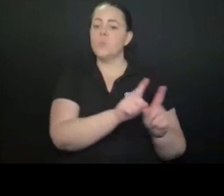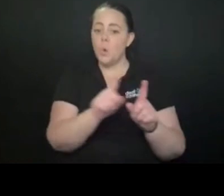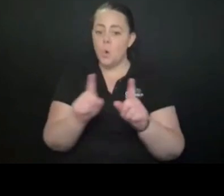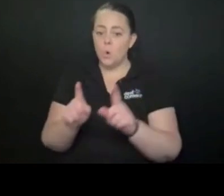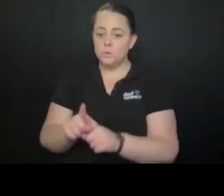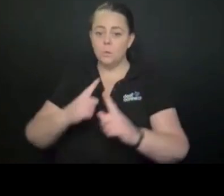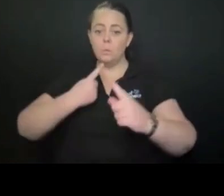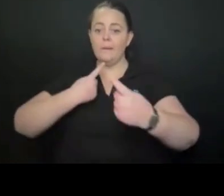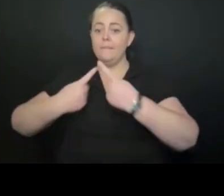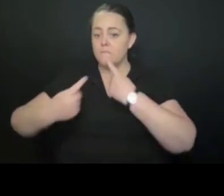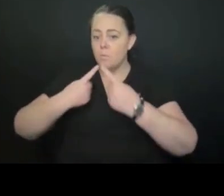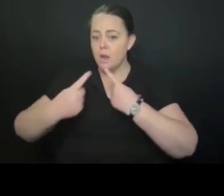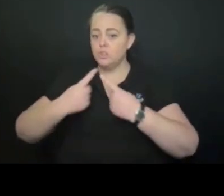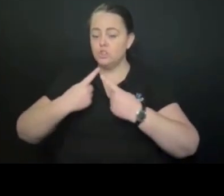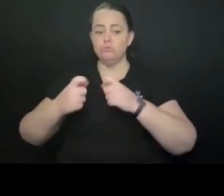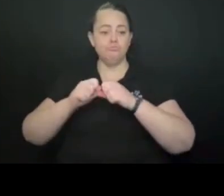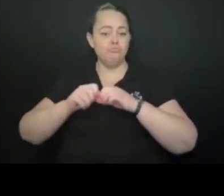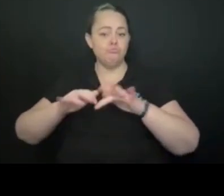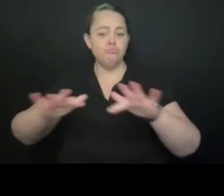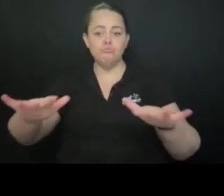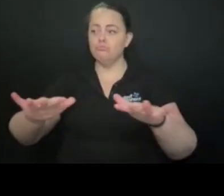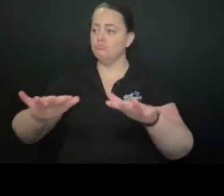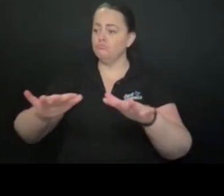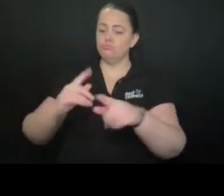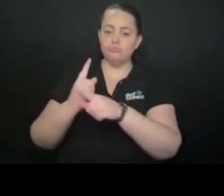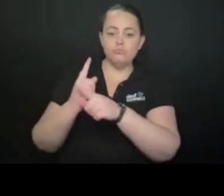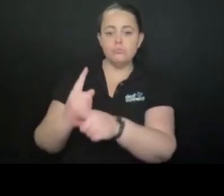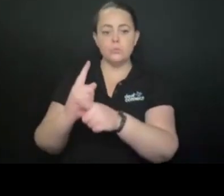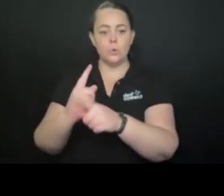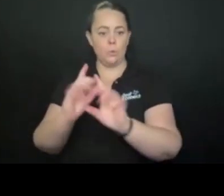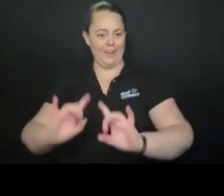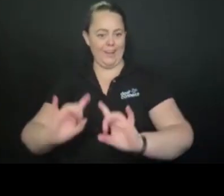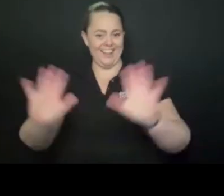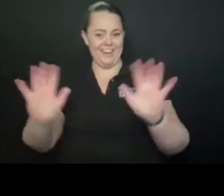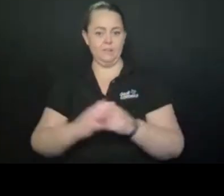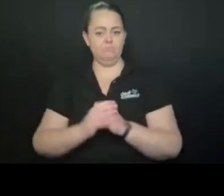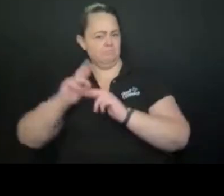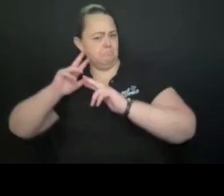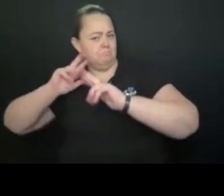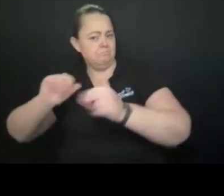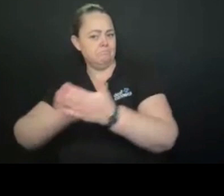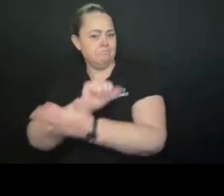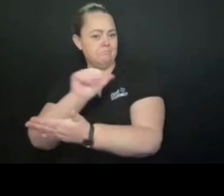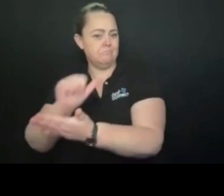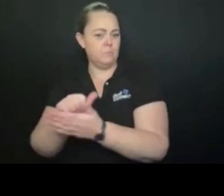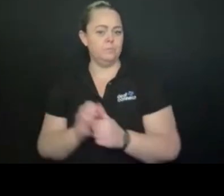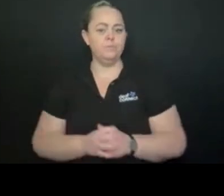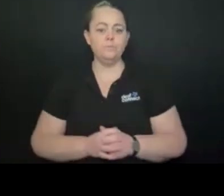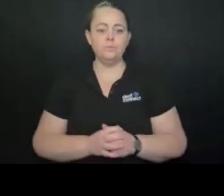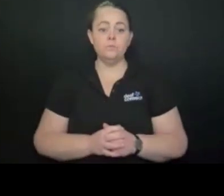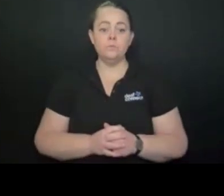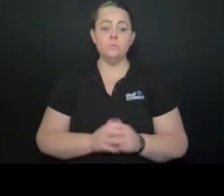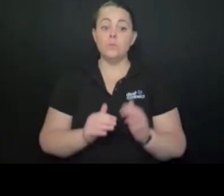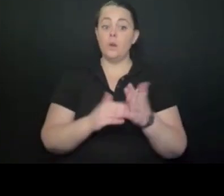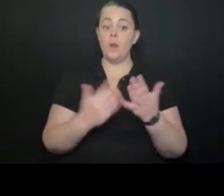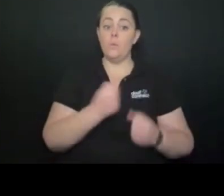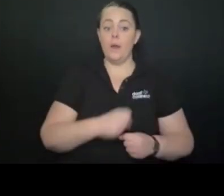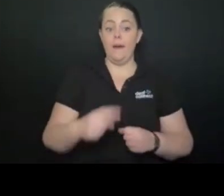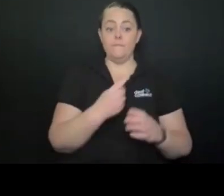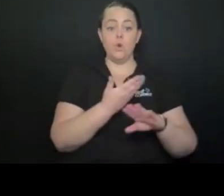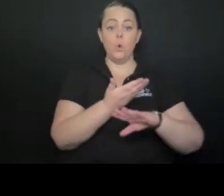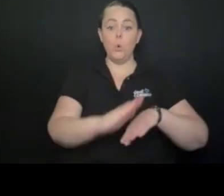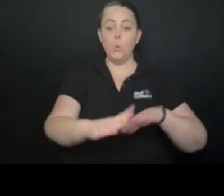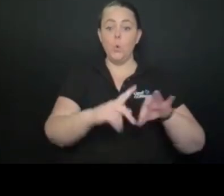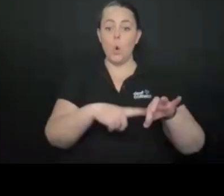capability and accountability in aged care. To support transparency through quality measurement, we're introducing new quality indicators